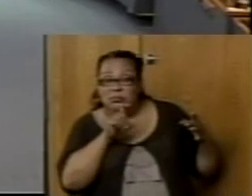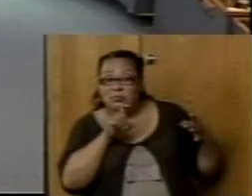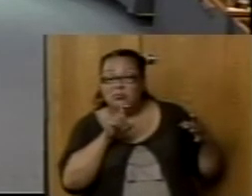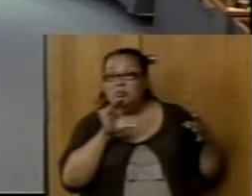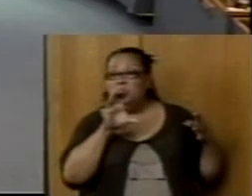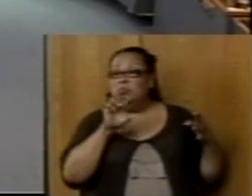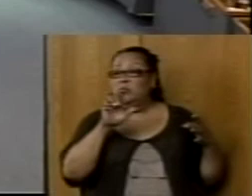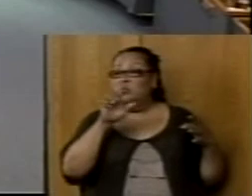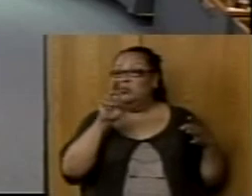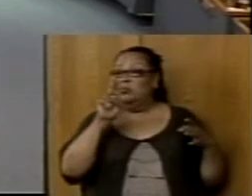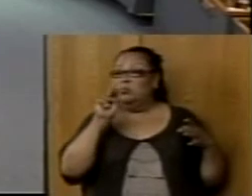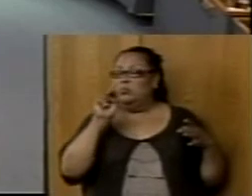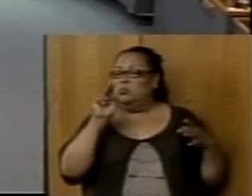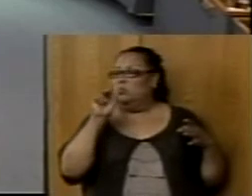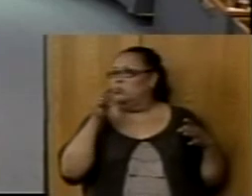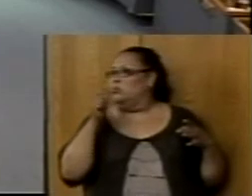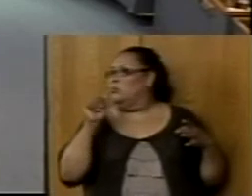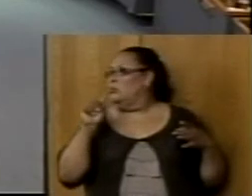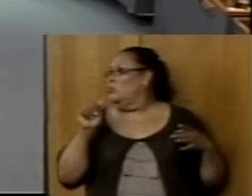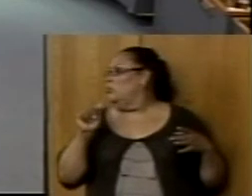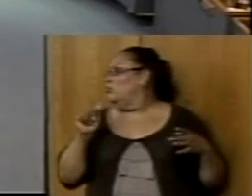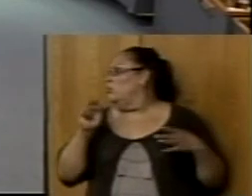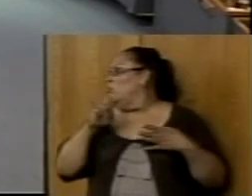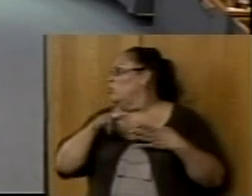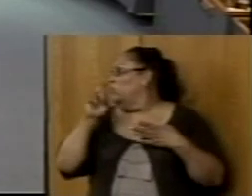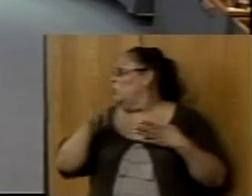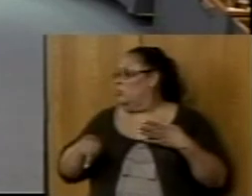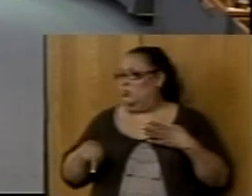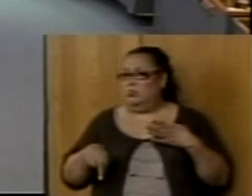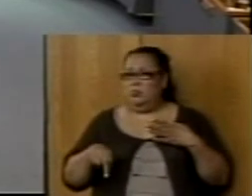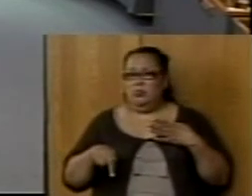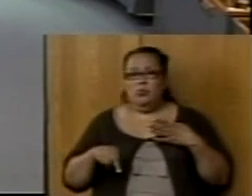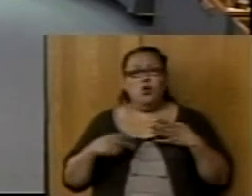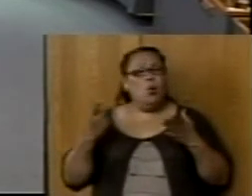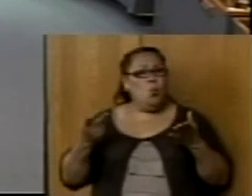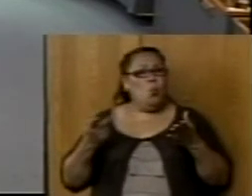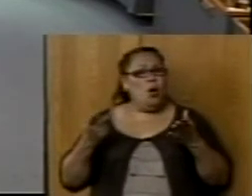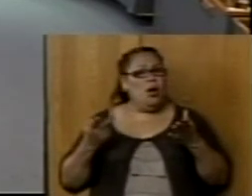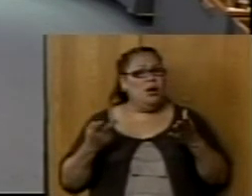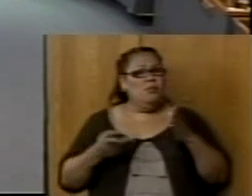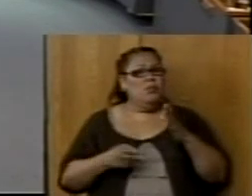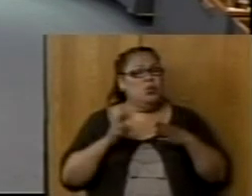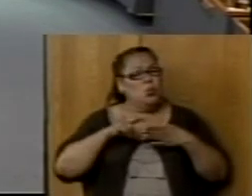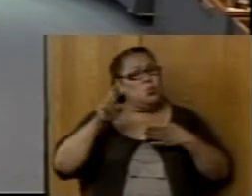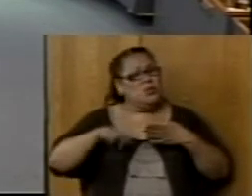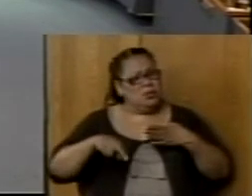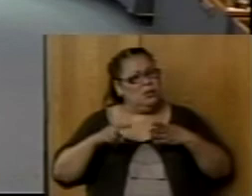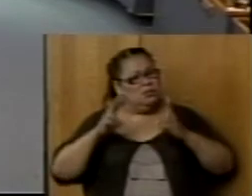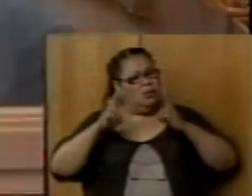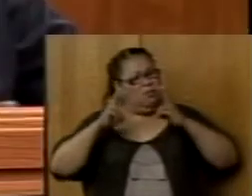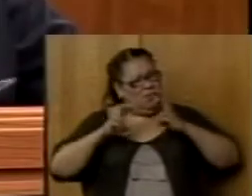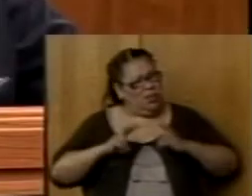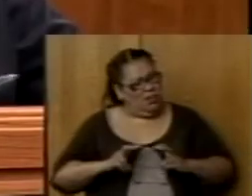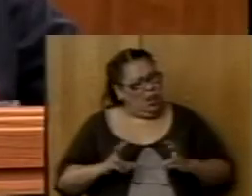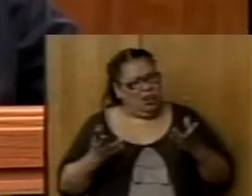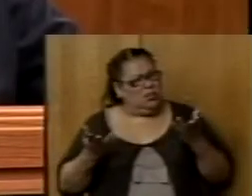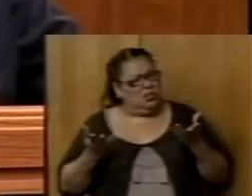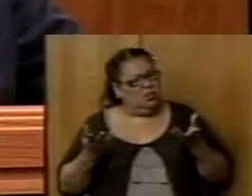Mr. Colunga? Just a question on what have been the results of the analysis and